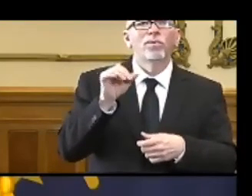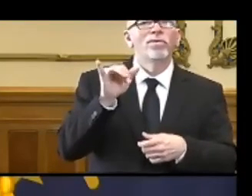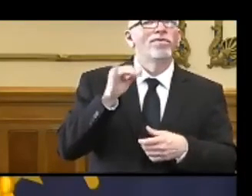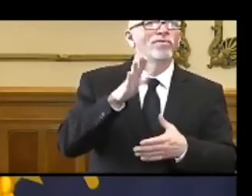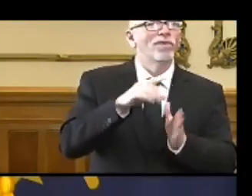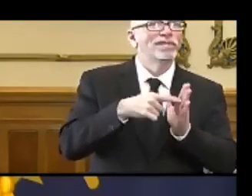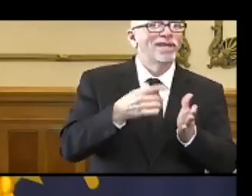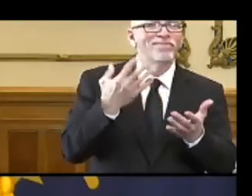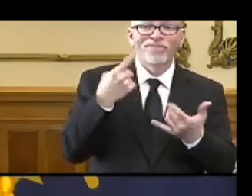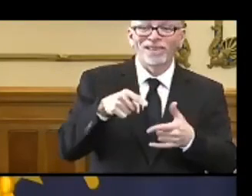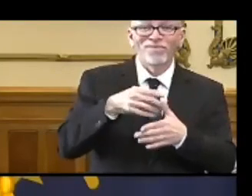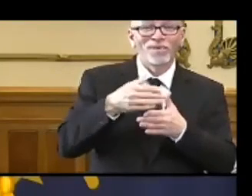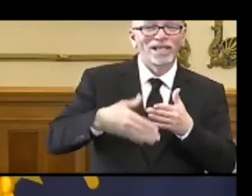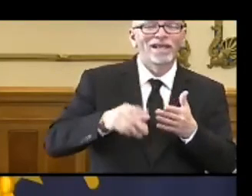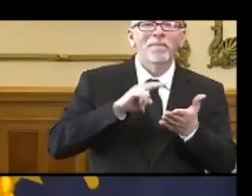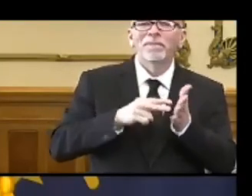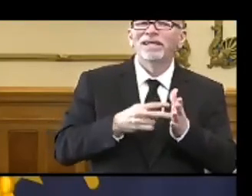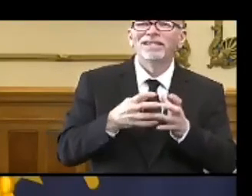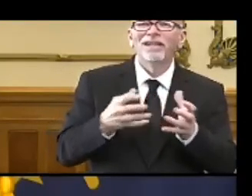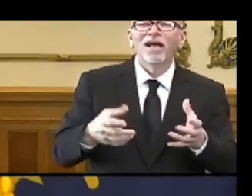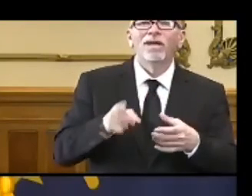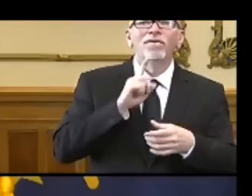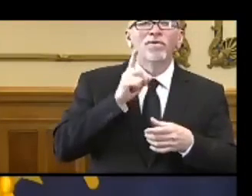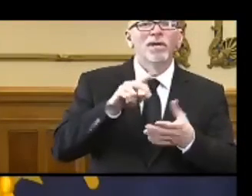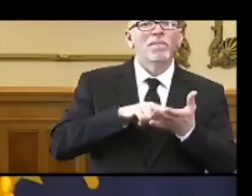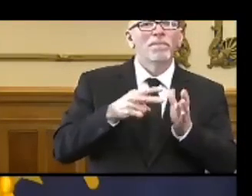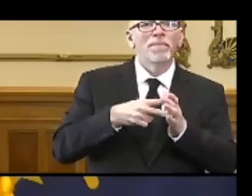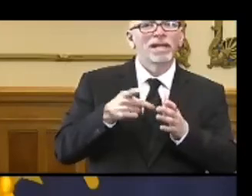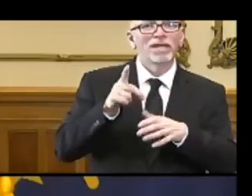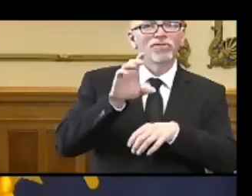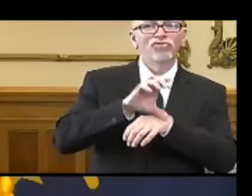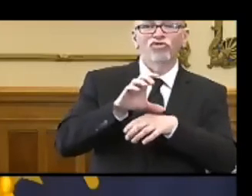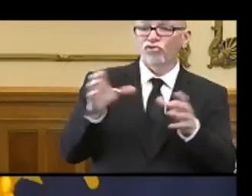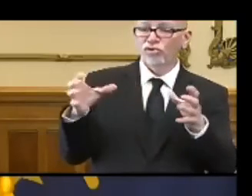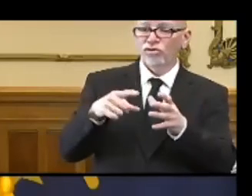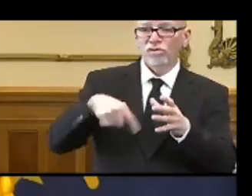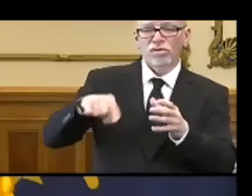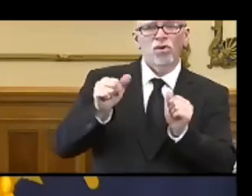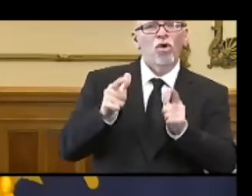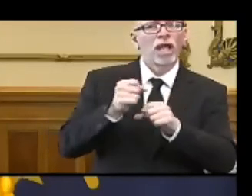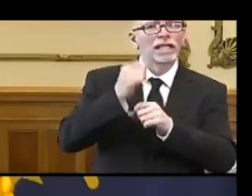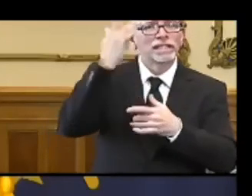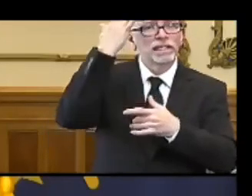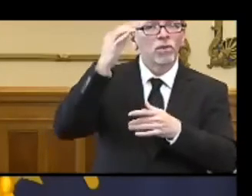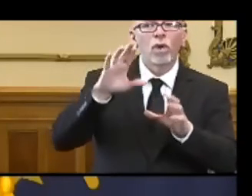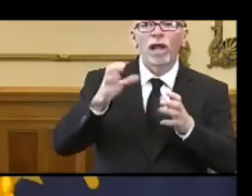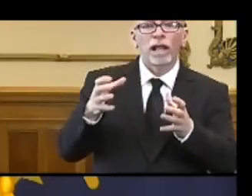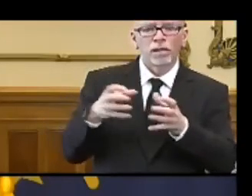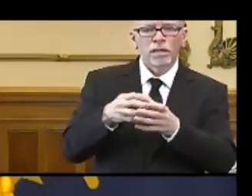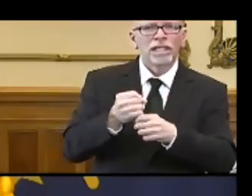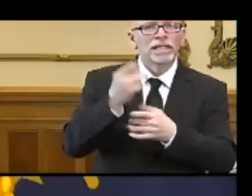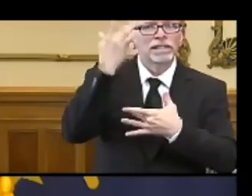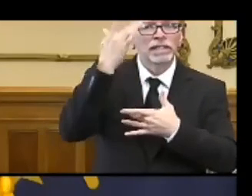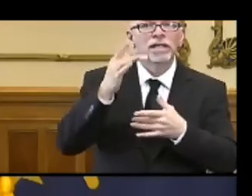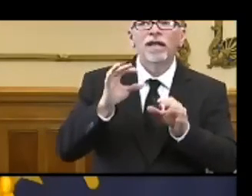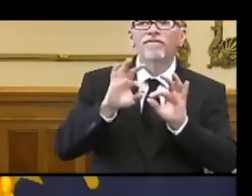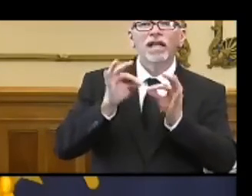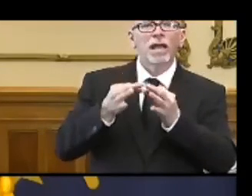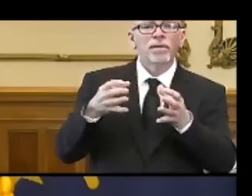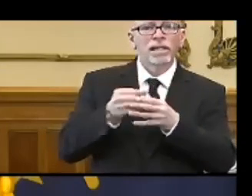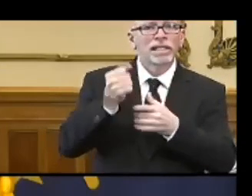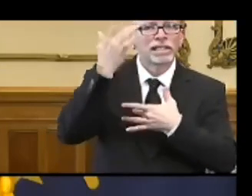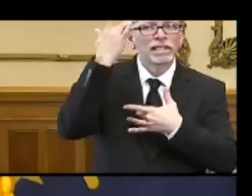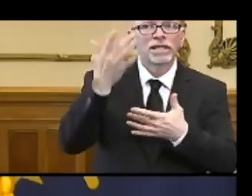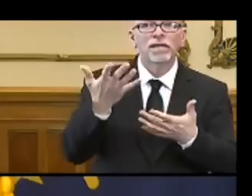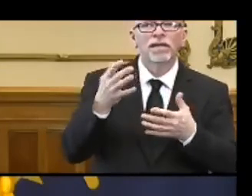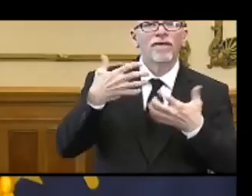it means lives. It means a whole congregation getting sick. It means a whole classroom getting sick. It means a whole factory line getting